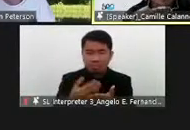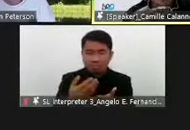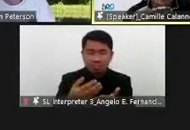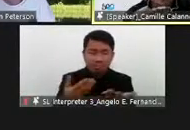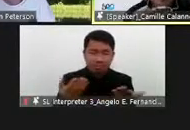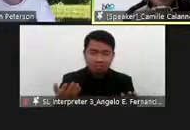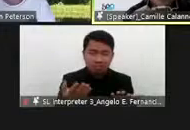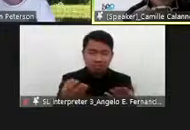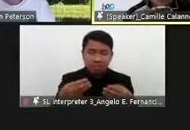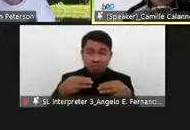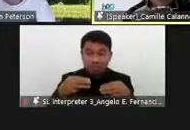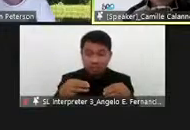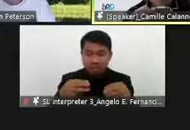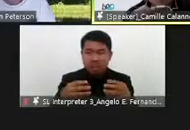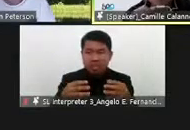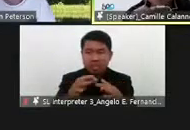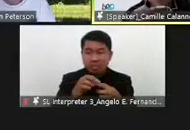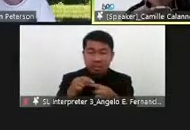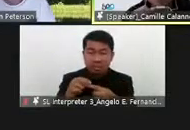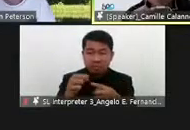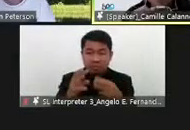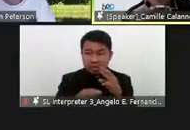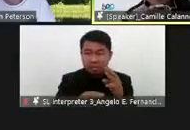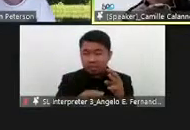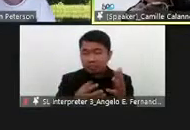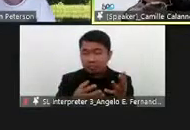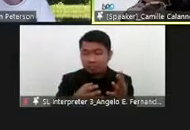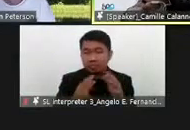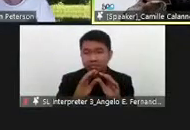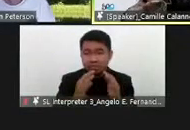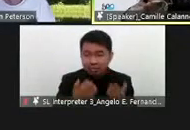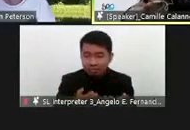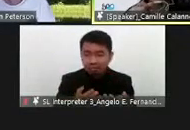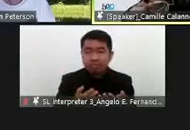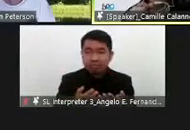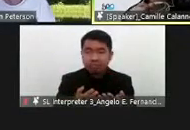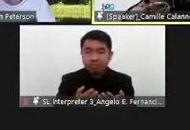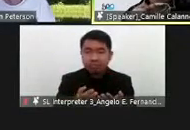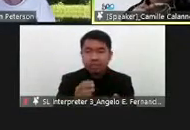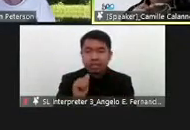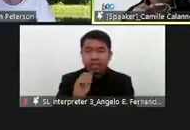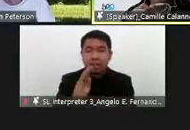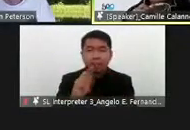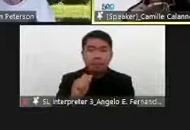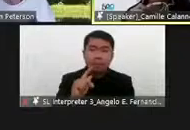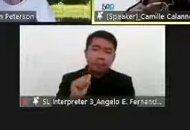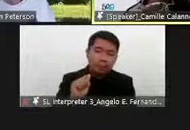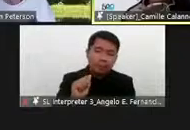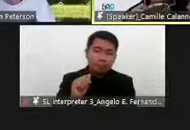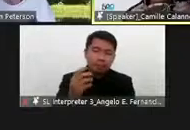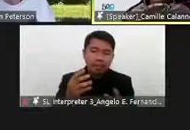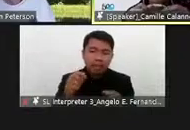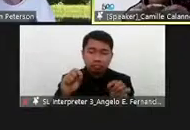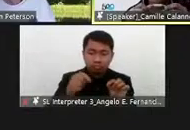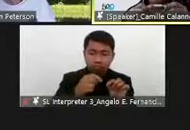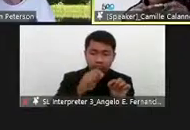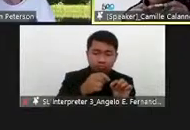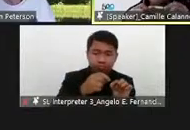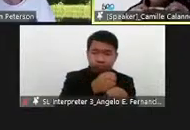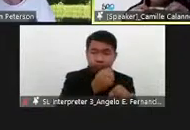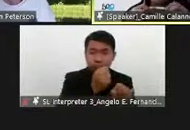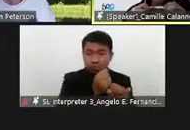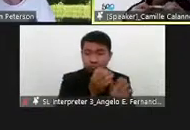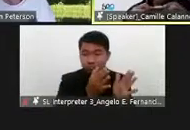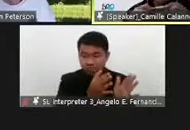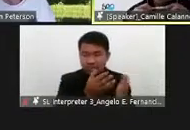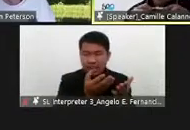Pero in the south, especially in Mindanao, abaca weavers, they're still in production. So about